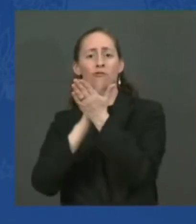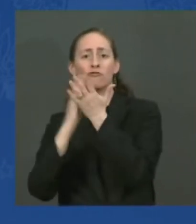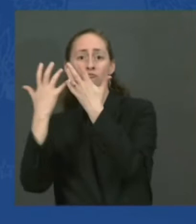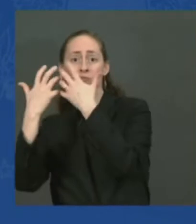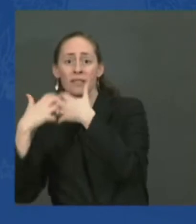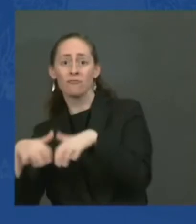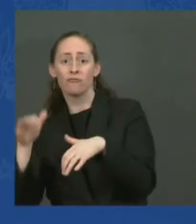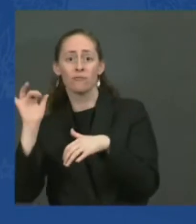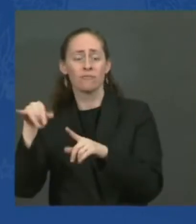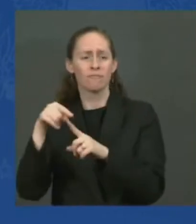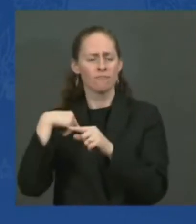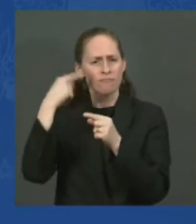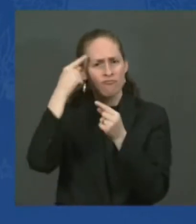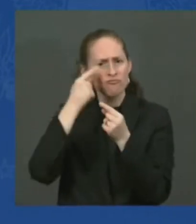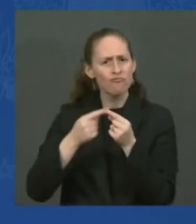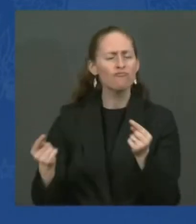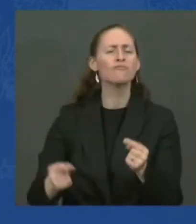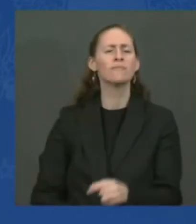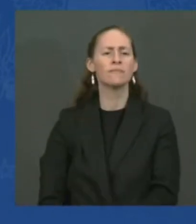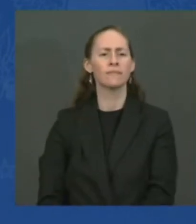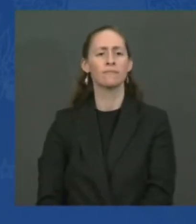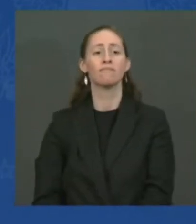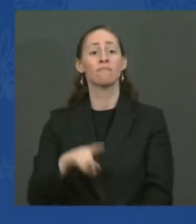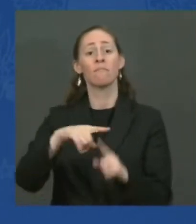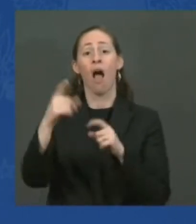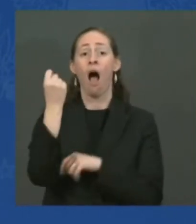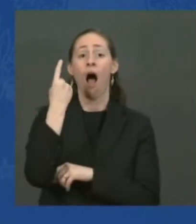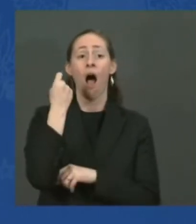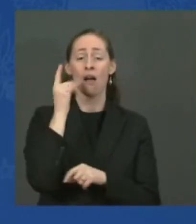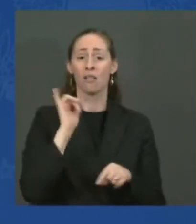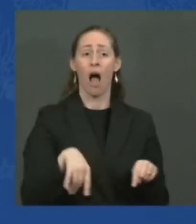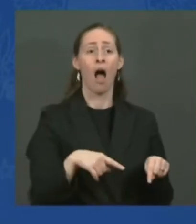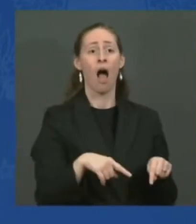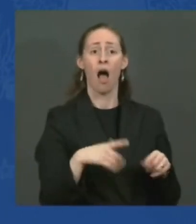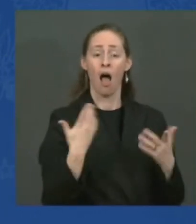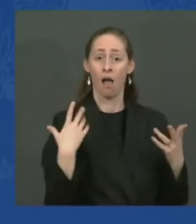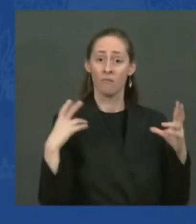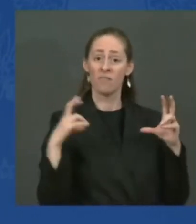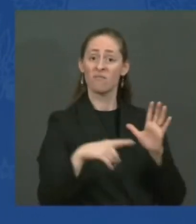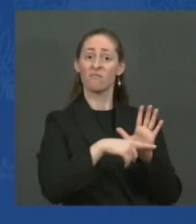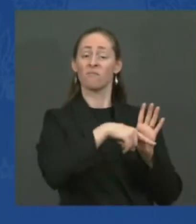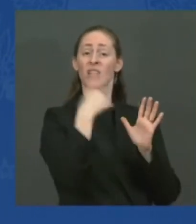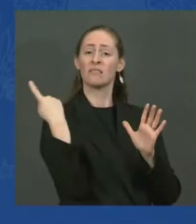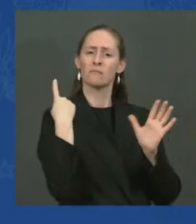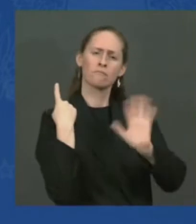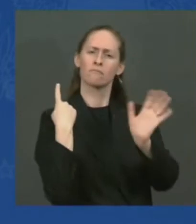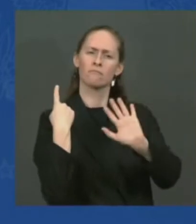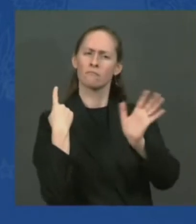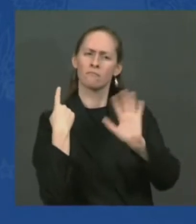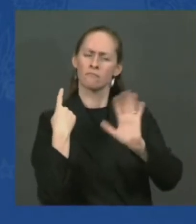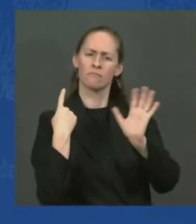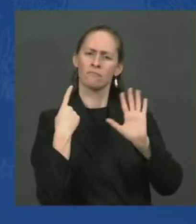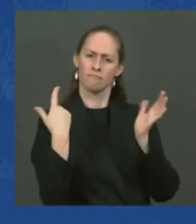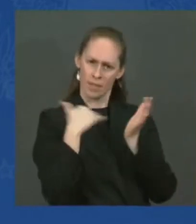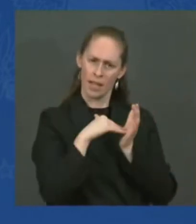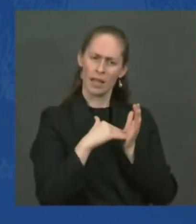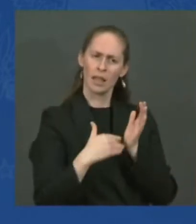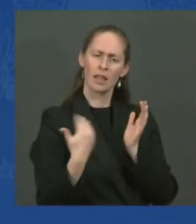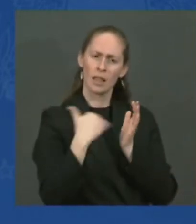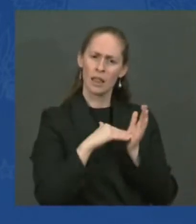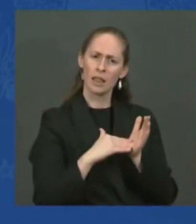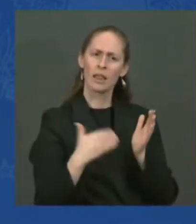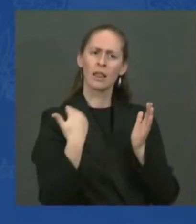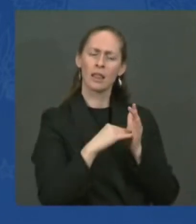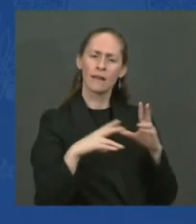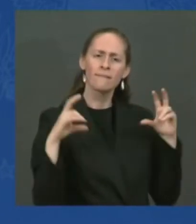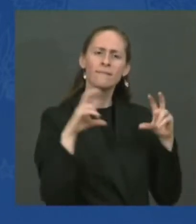investment shouldn't be a one-time bipartisan accomplishment. This should be the beginning of a renewed effort to work together